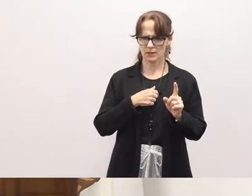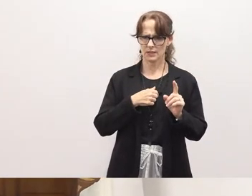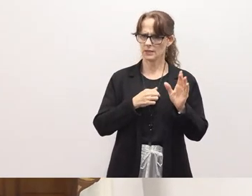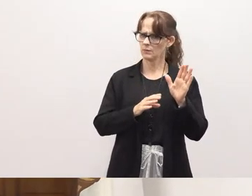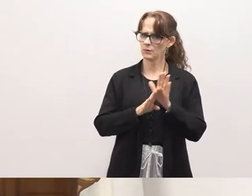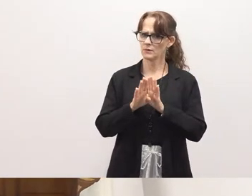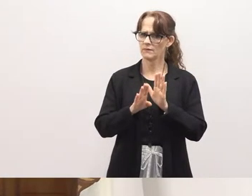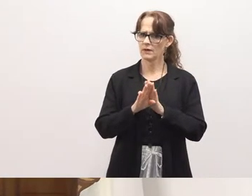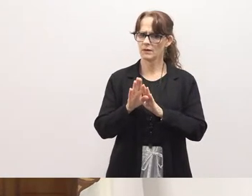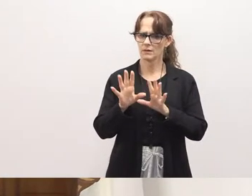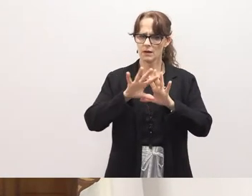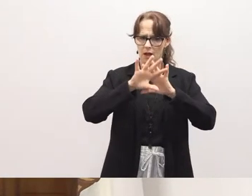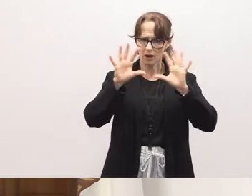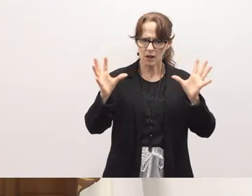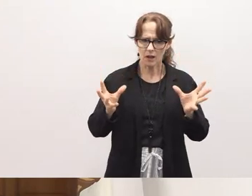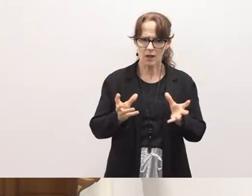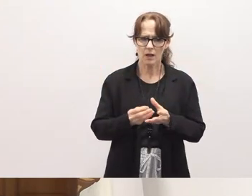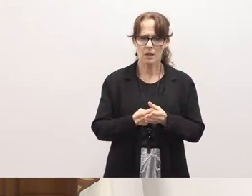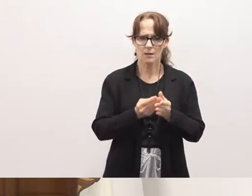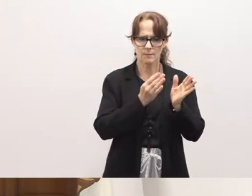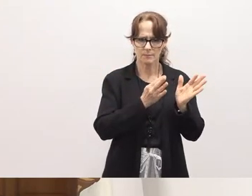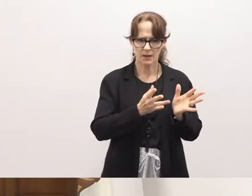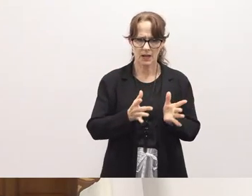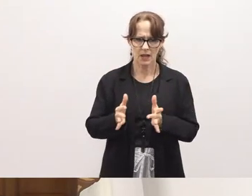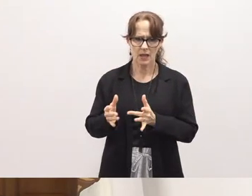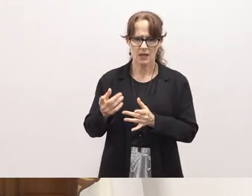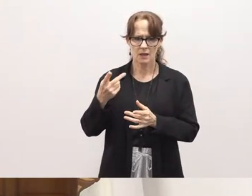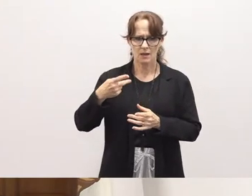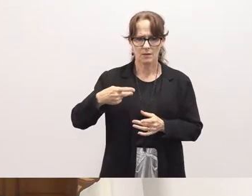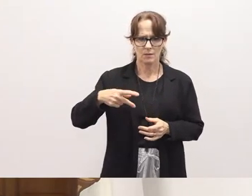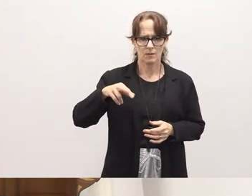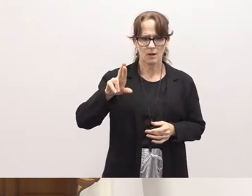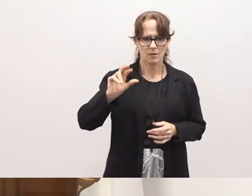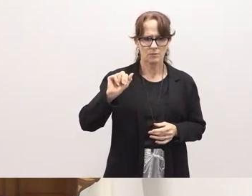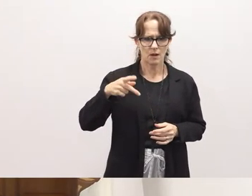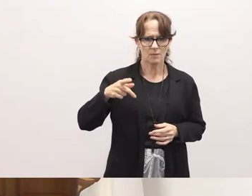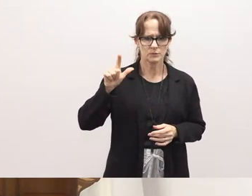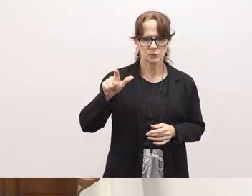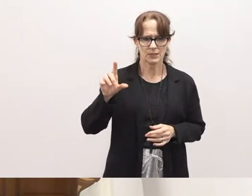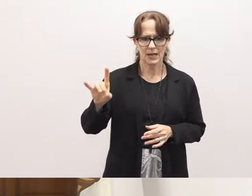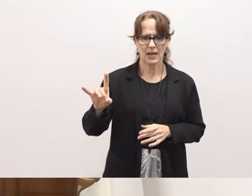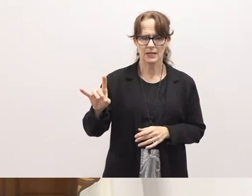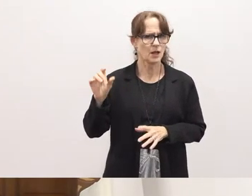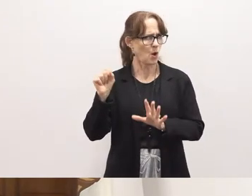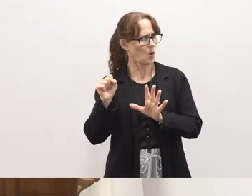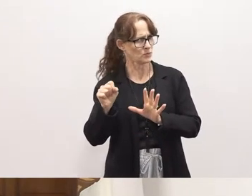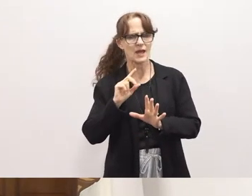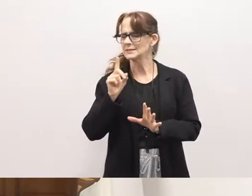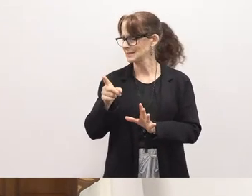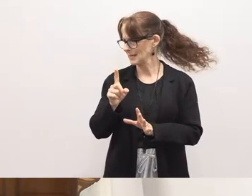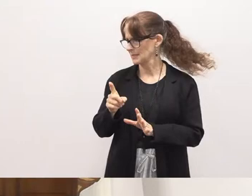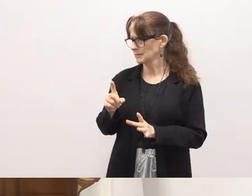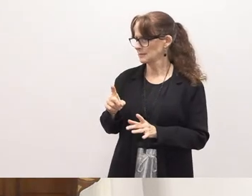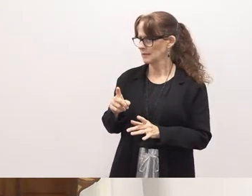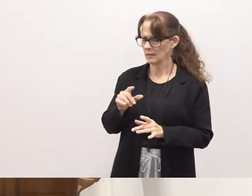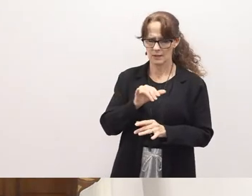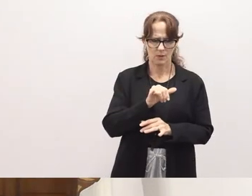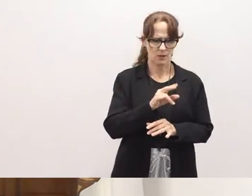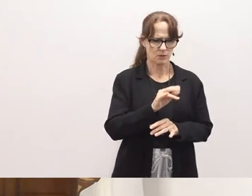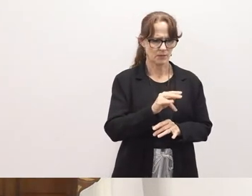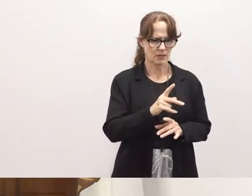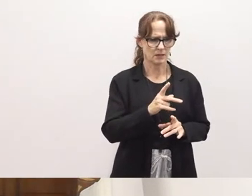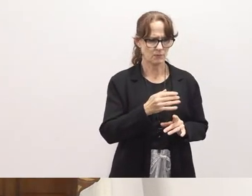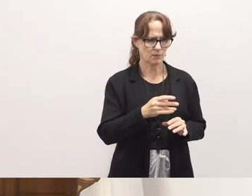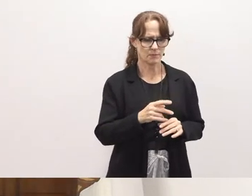developing a comprehensive plan right for Prop 28. Certainly for Prop 28. Yes. But the arts